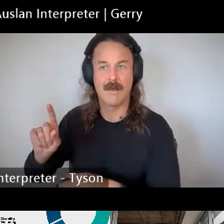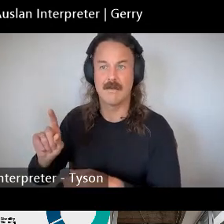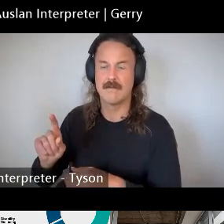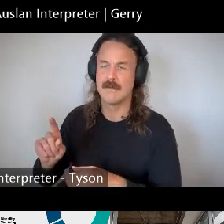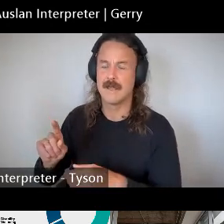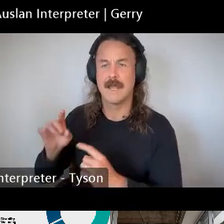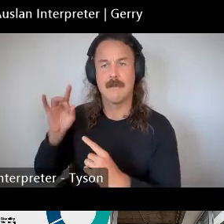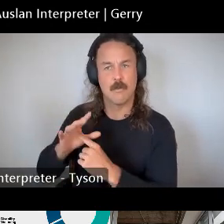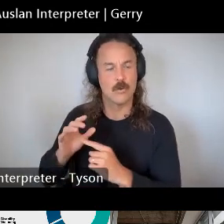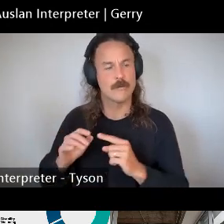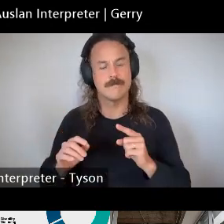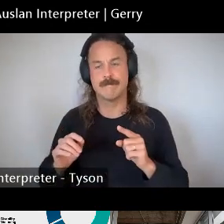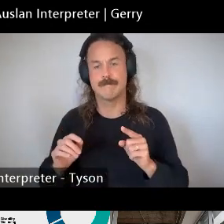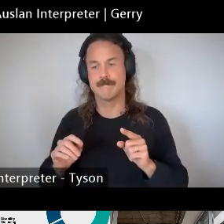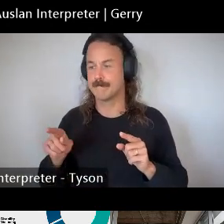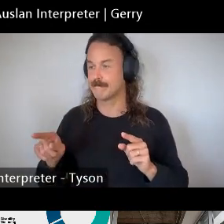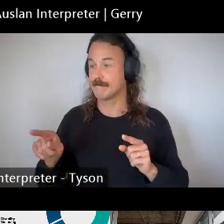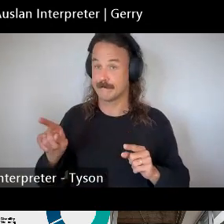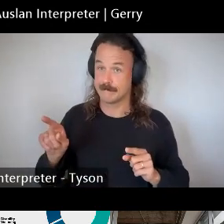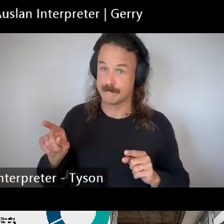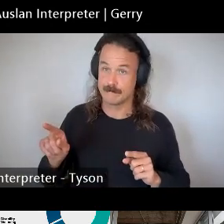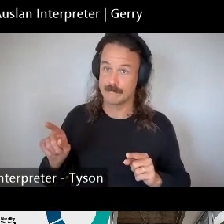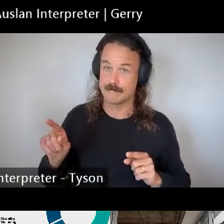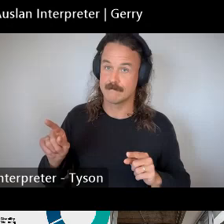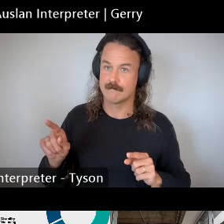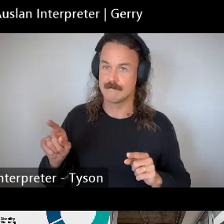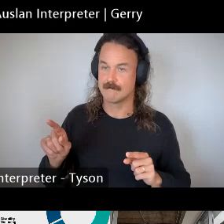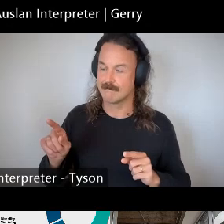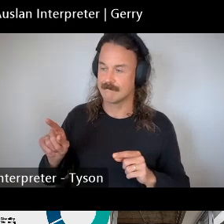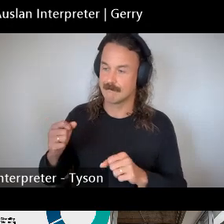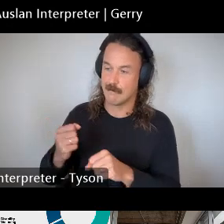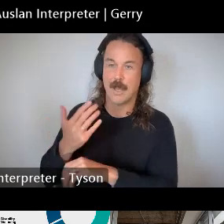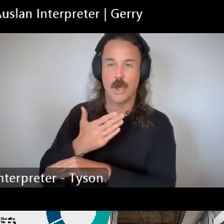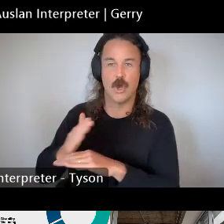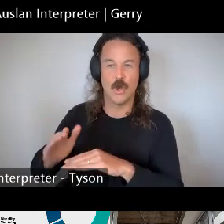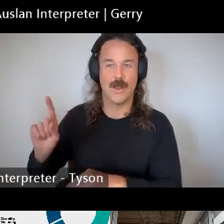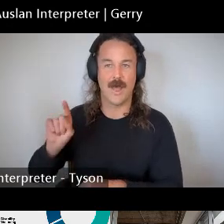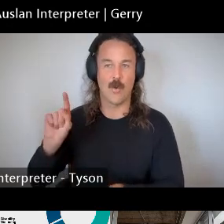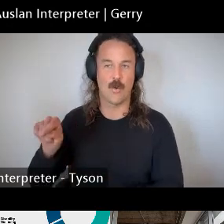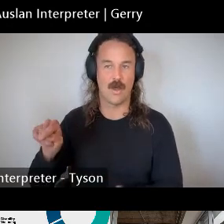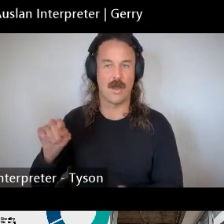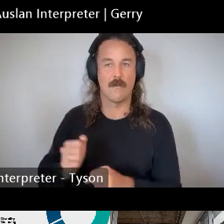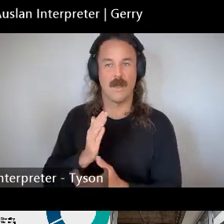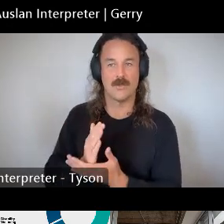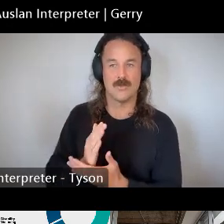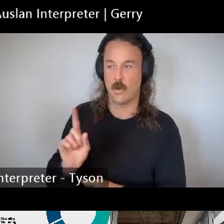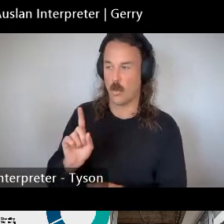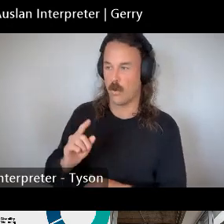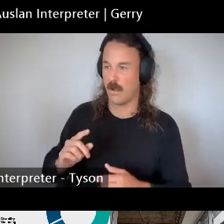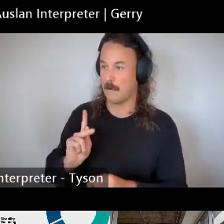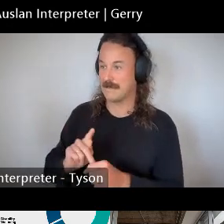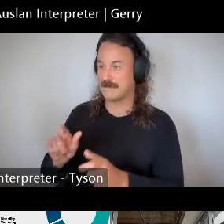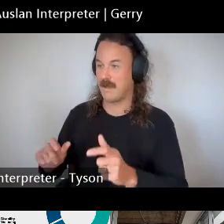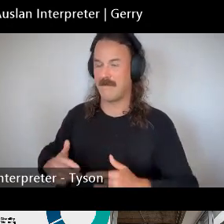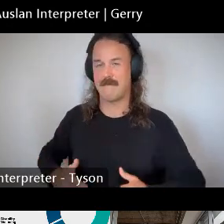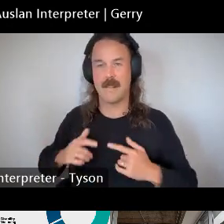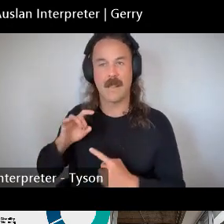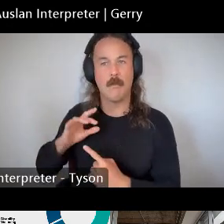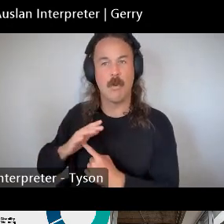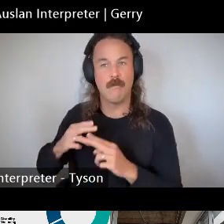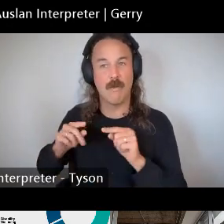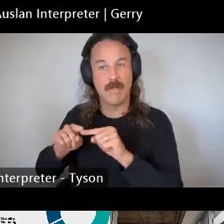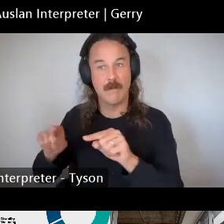so that we can capture the outcomes that are important to participants now and going